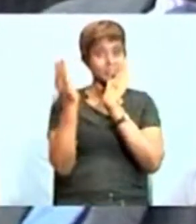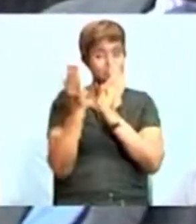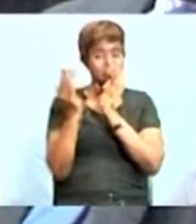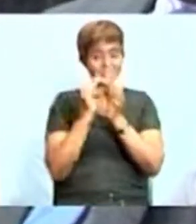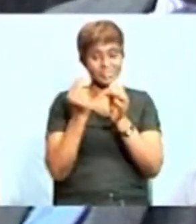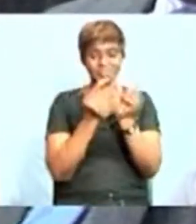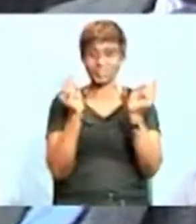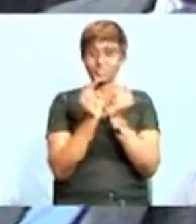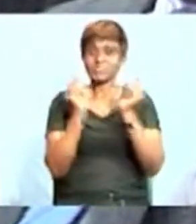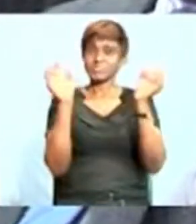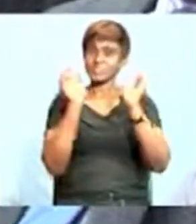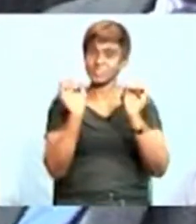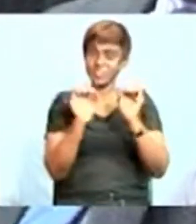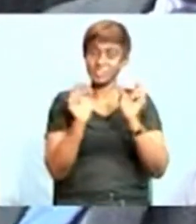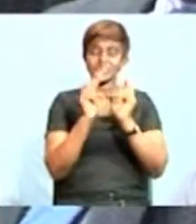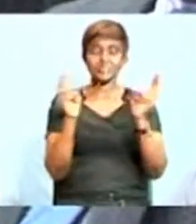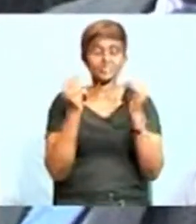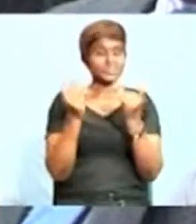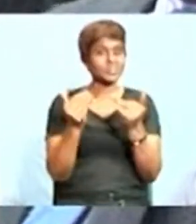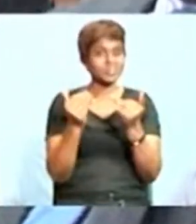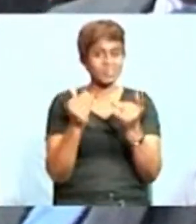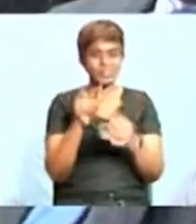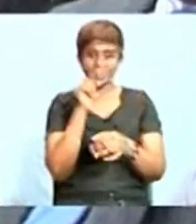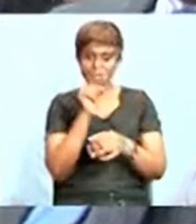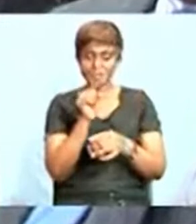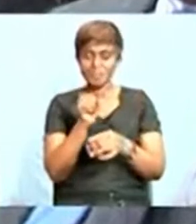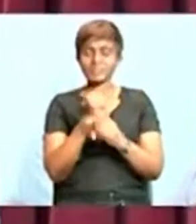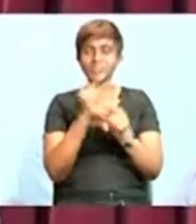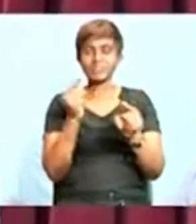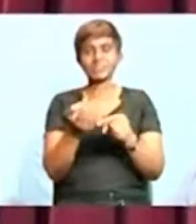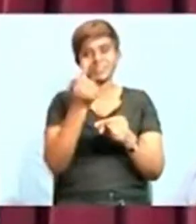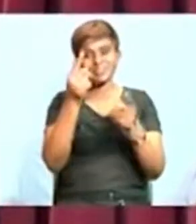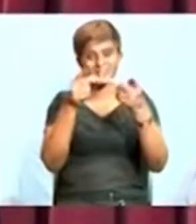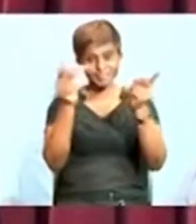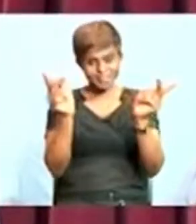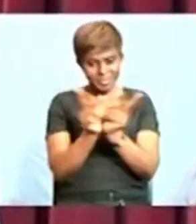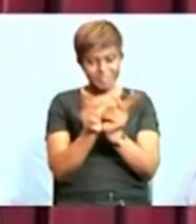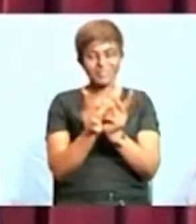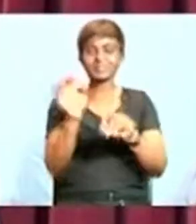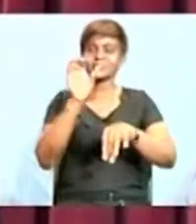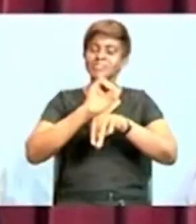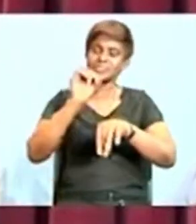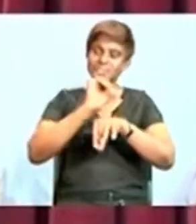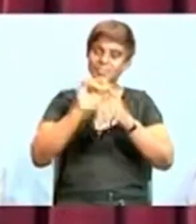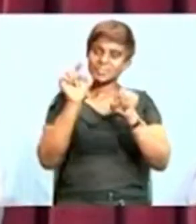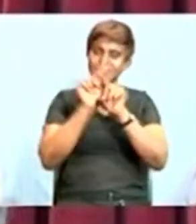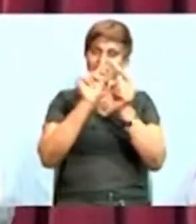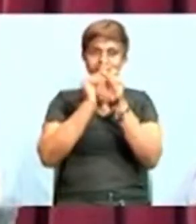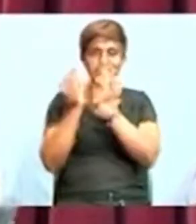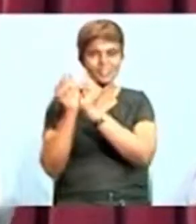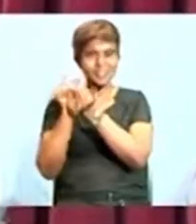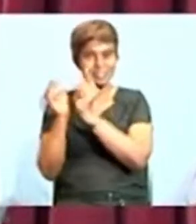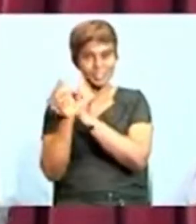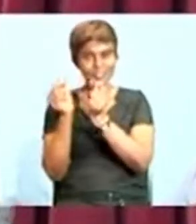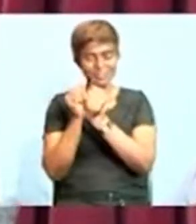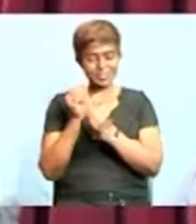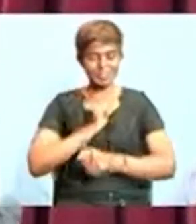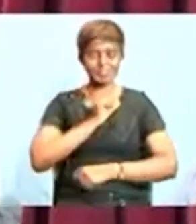Um, and so this is just one of those platforms or opportunities to interact with the